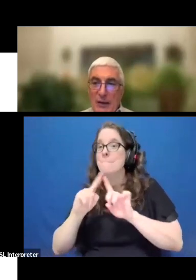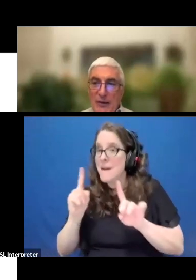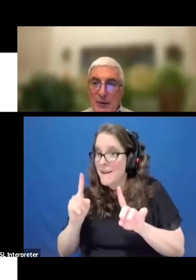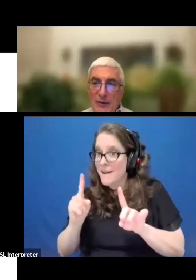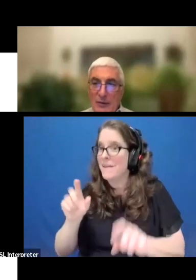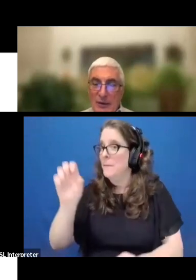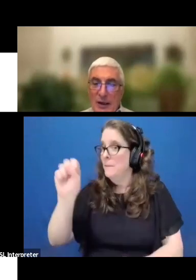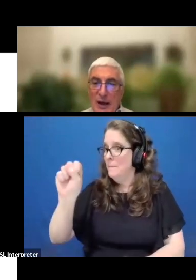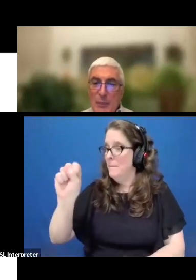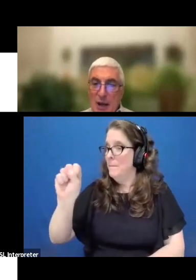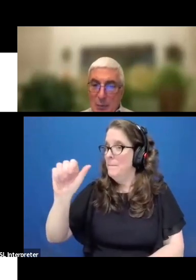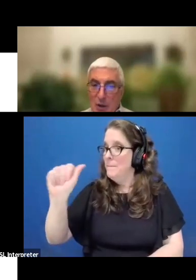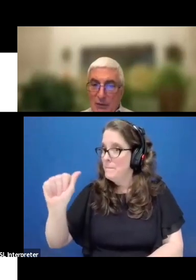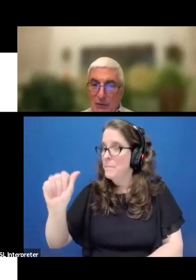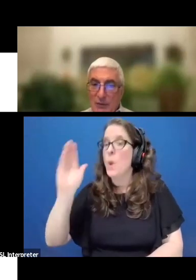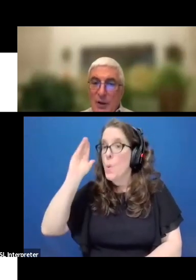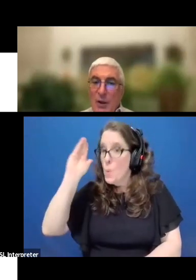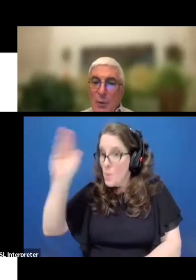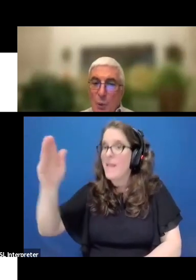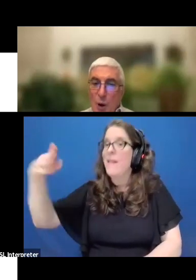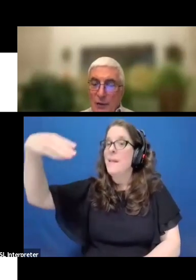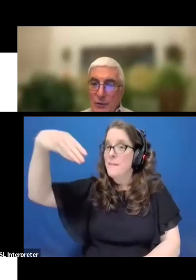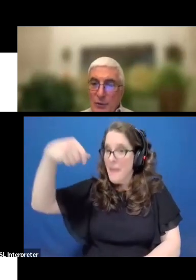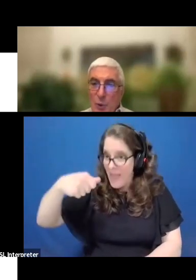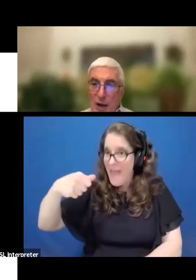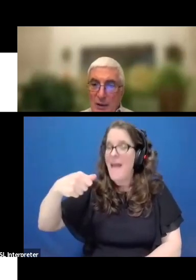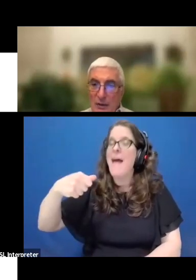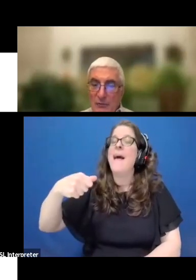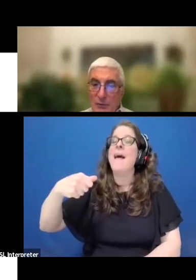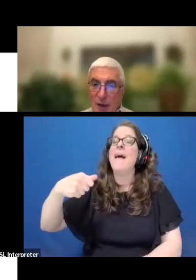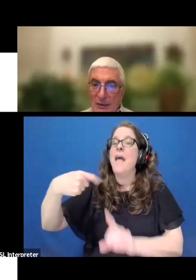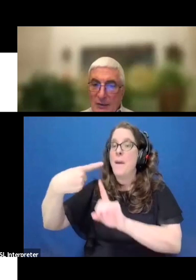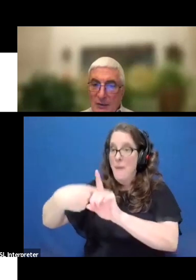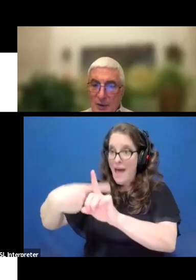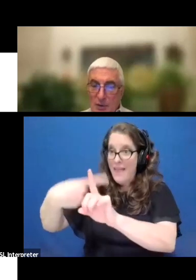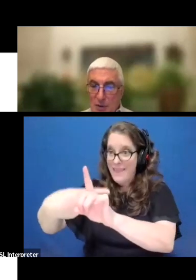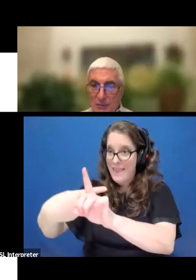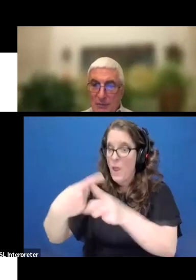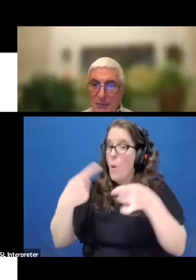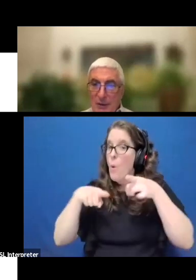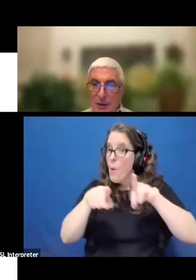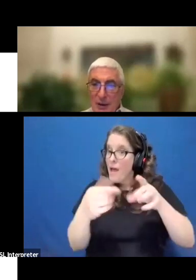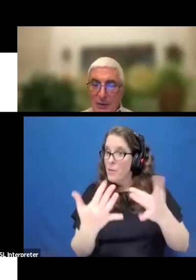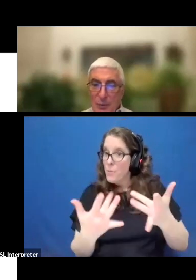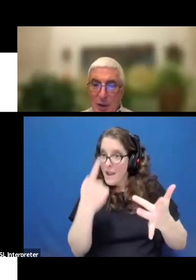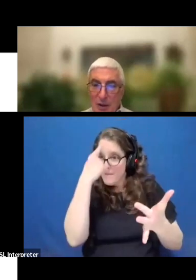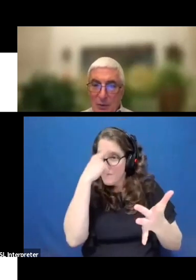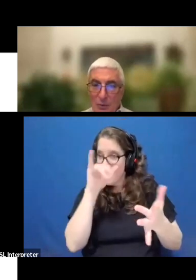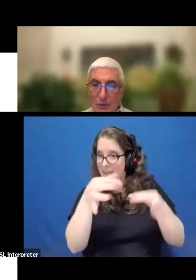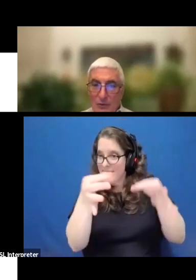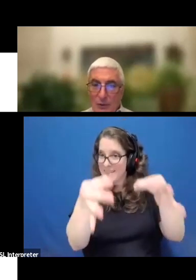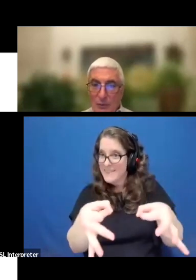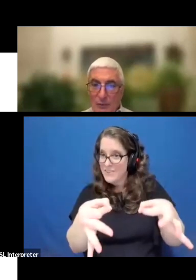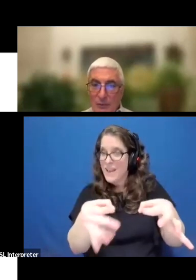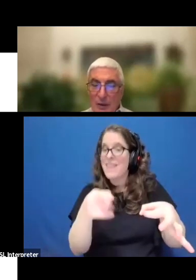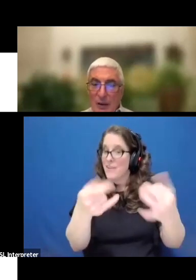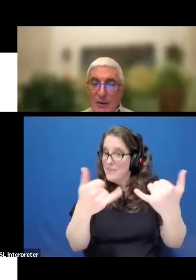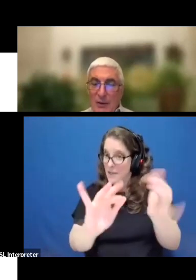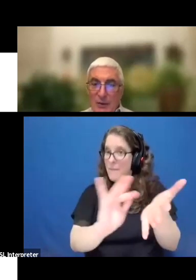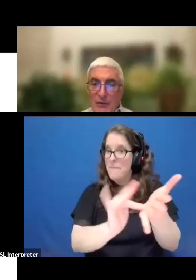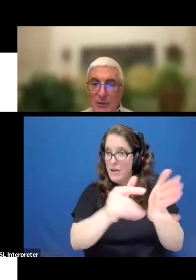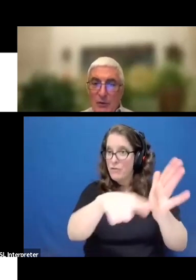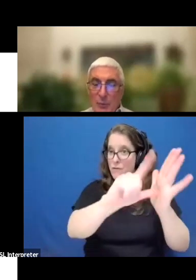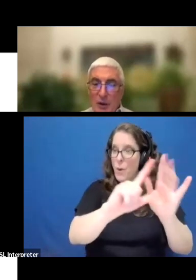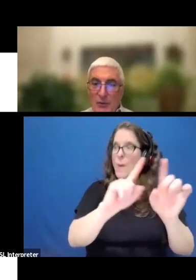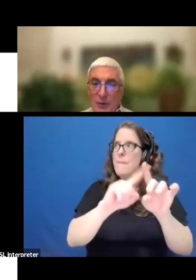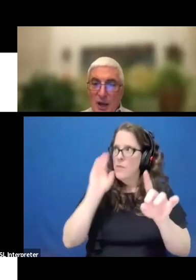monthly SSDI payments while you're waiting for that decision on your medical review.